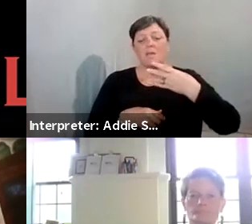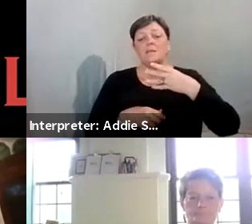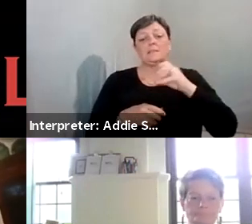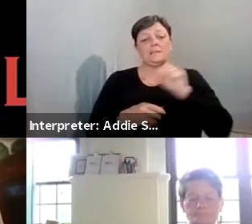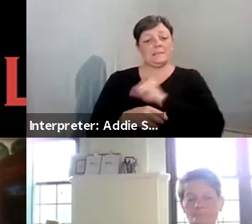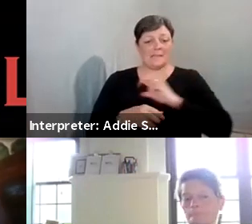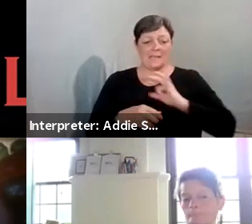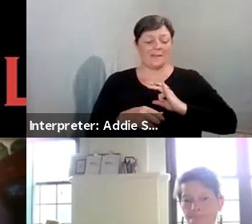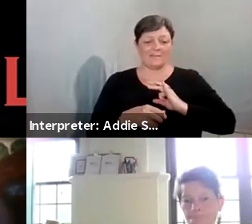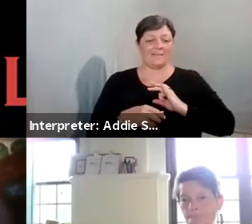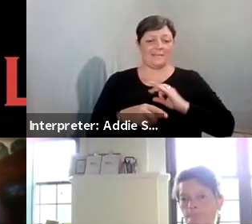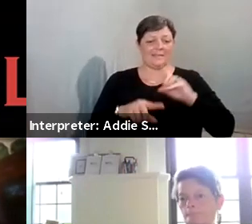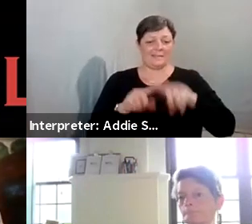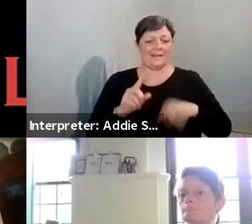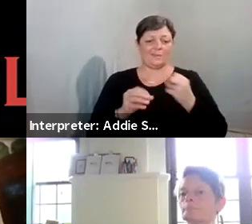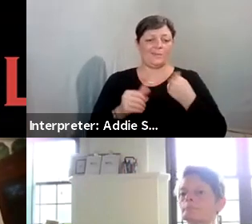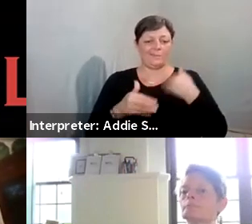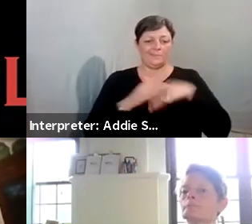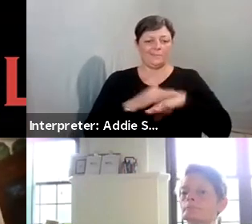so I'm in almost every day.